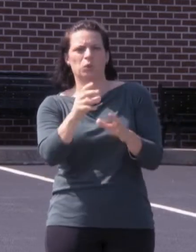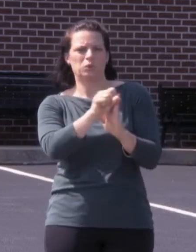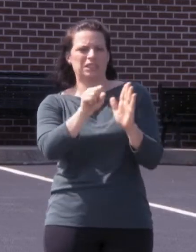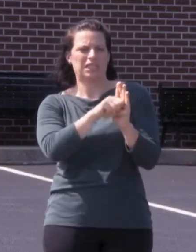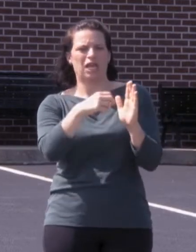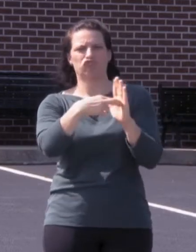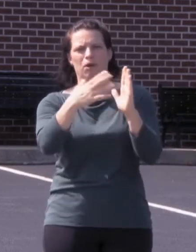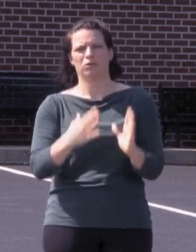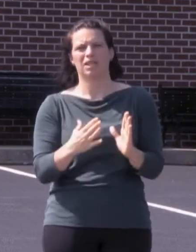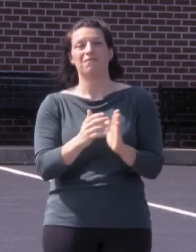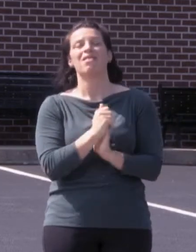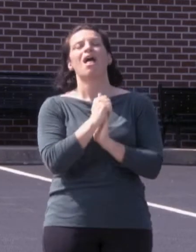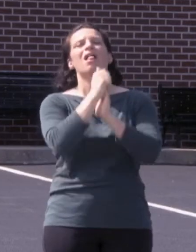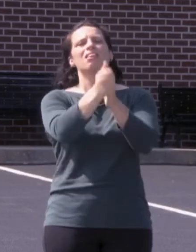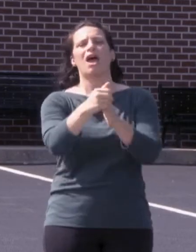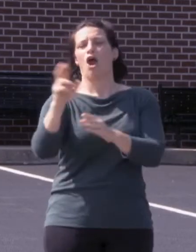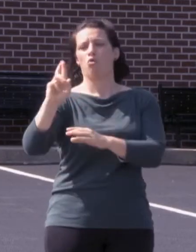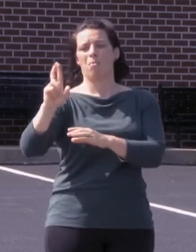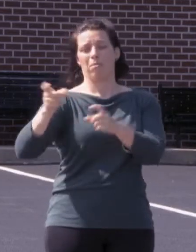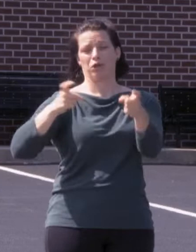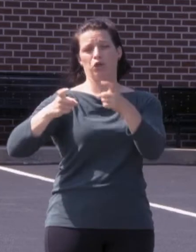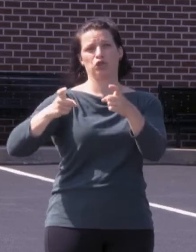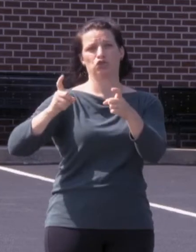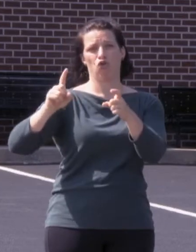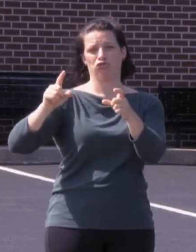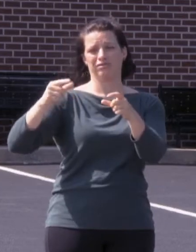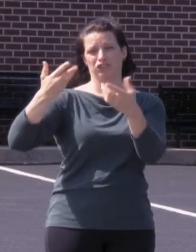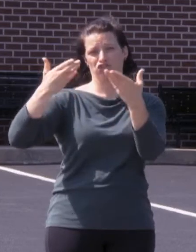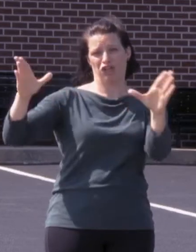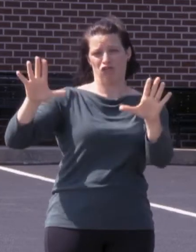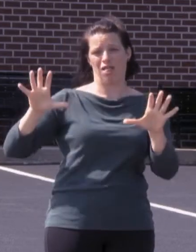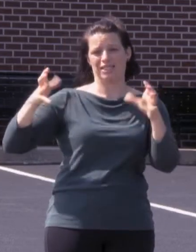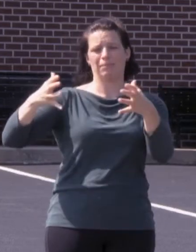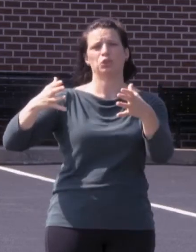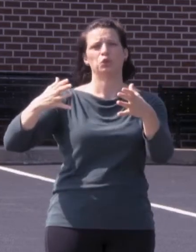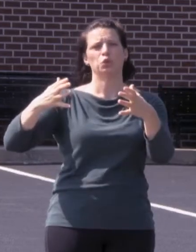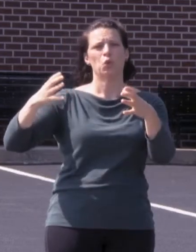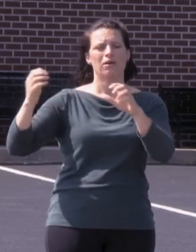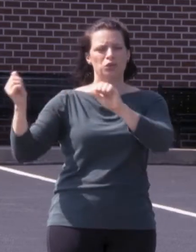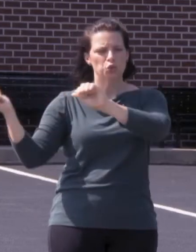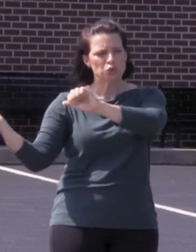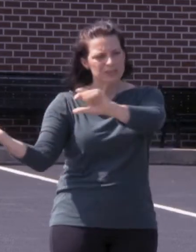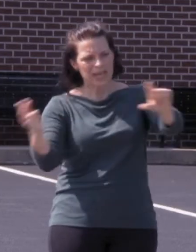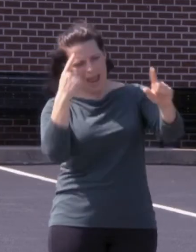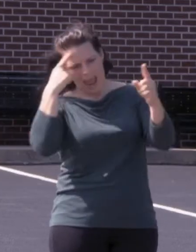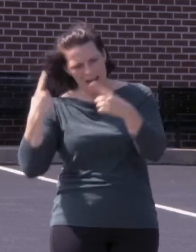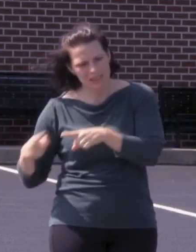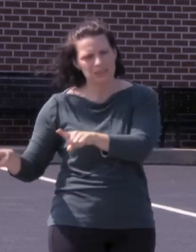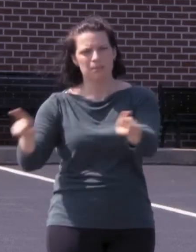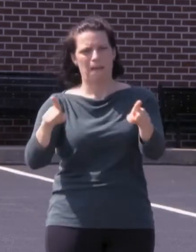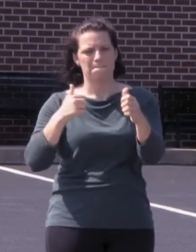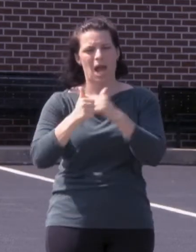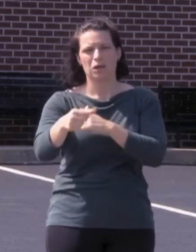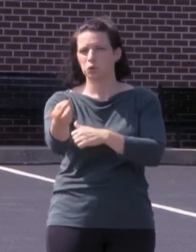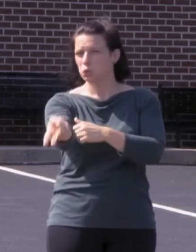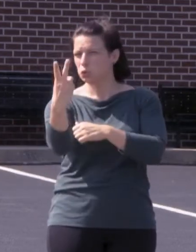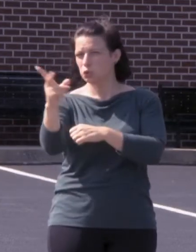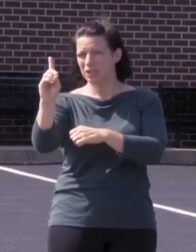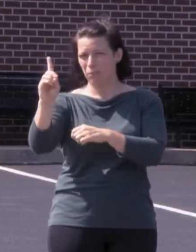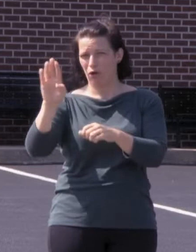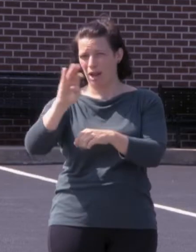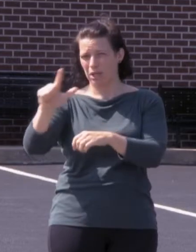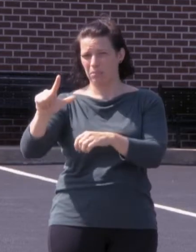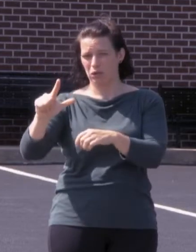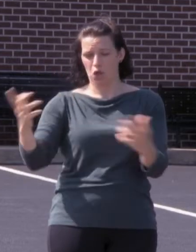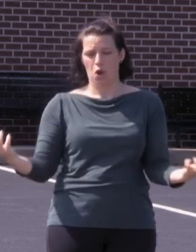reps that led a Republican-controlled General Assembly to unanimously pass 2 Democratic bills, merged